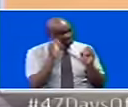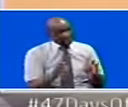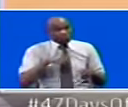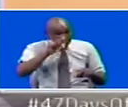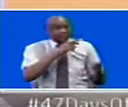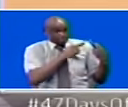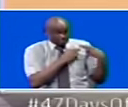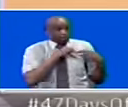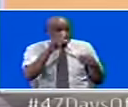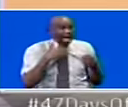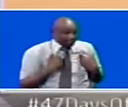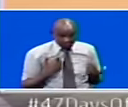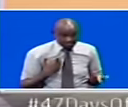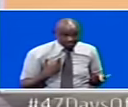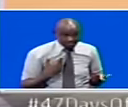role?